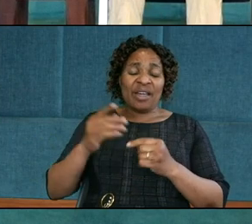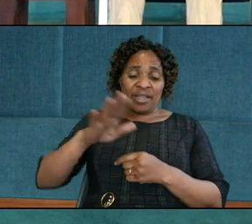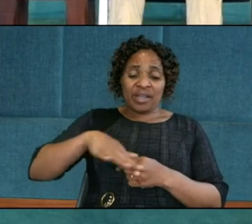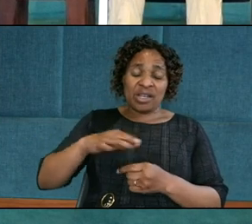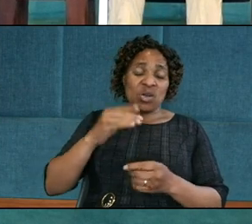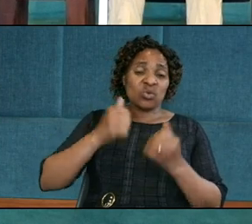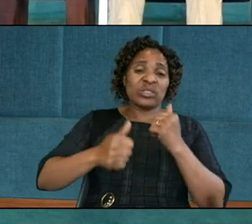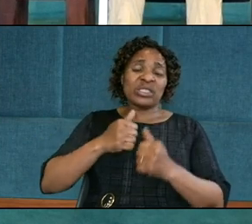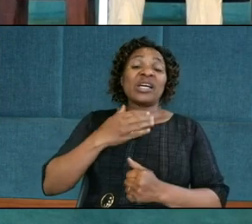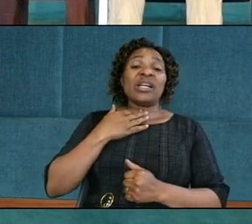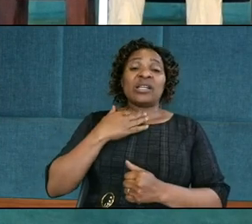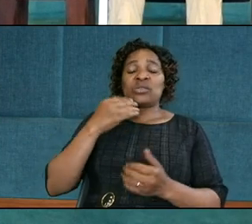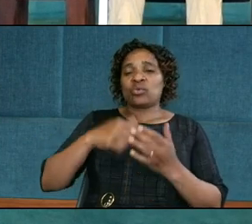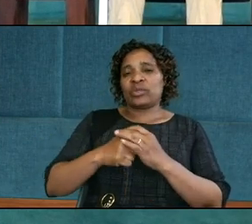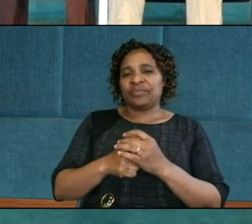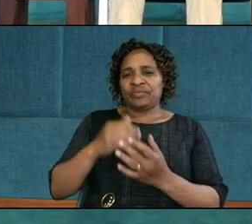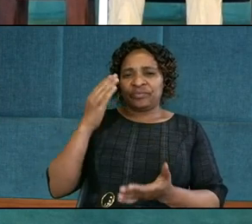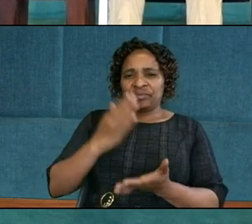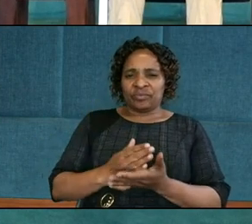really liked was the fact that,